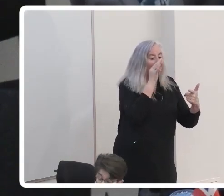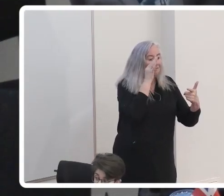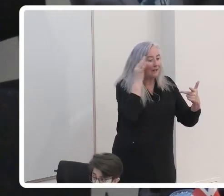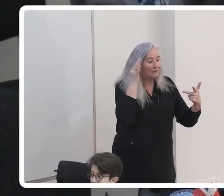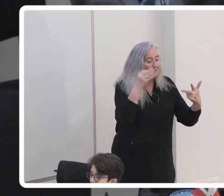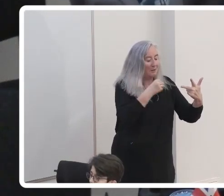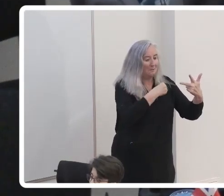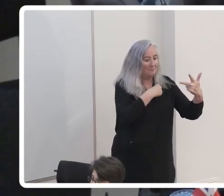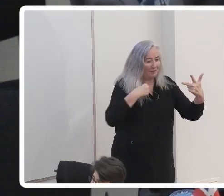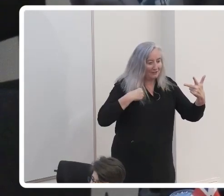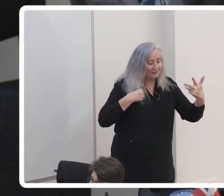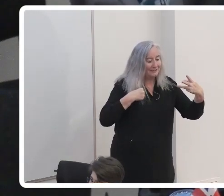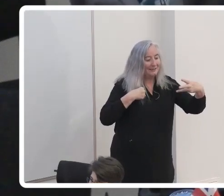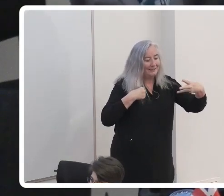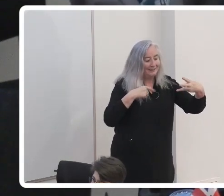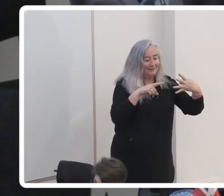and Nepalese.